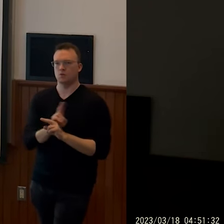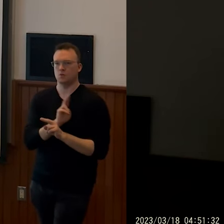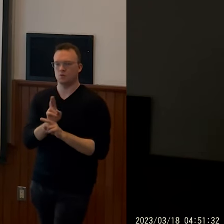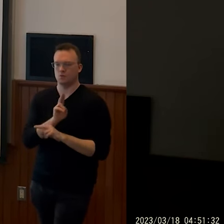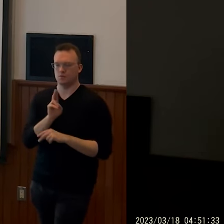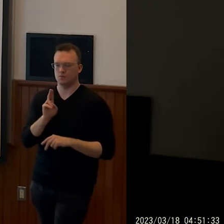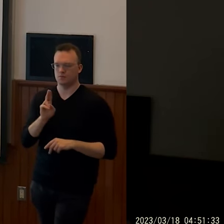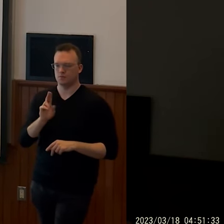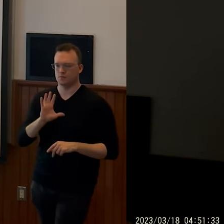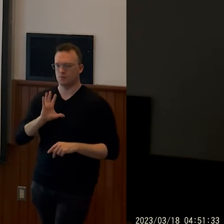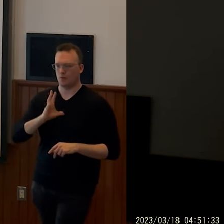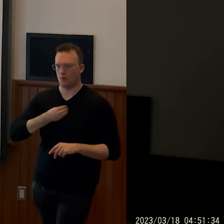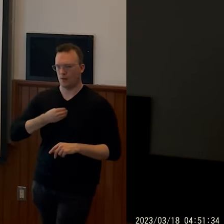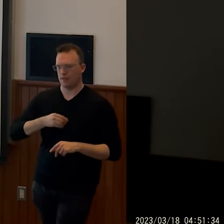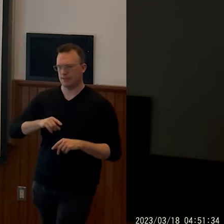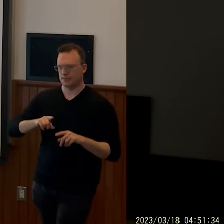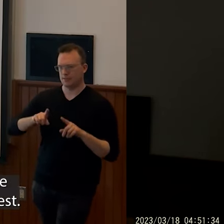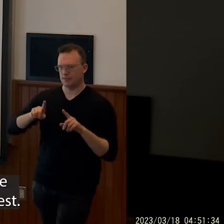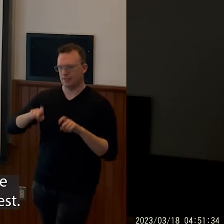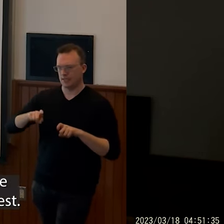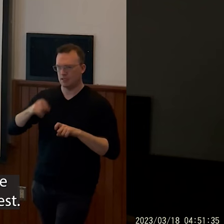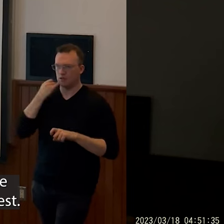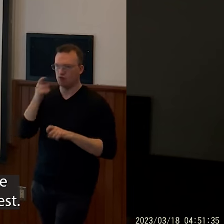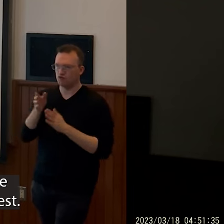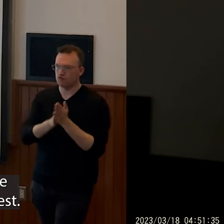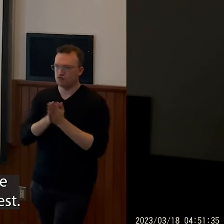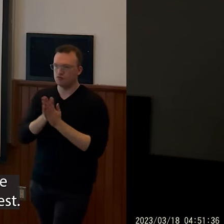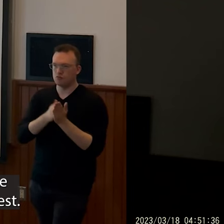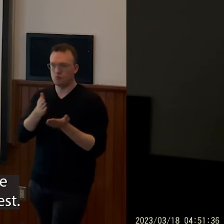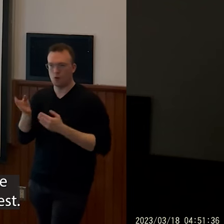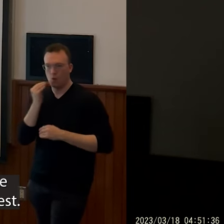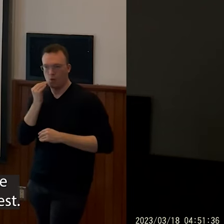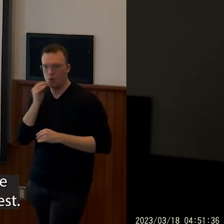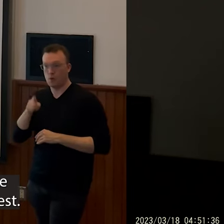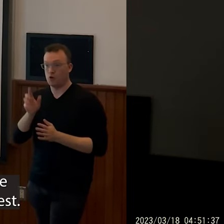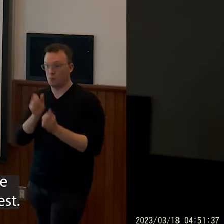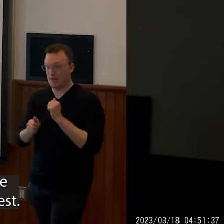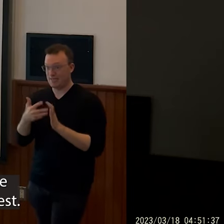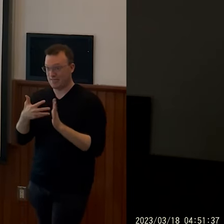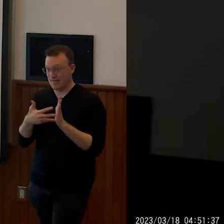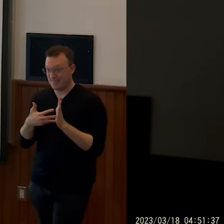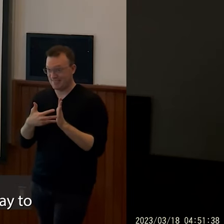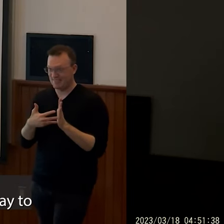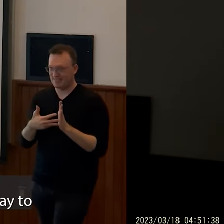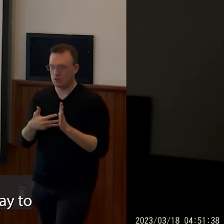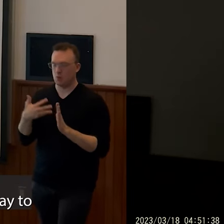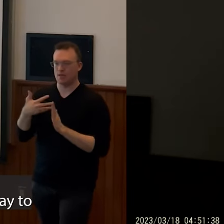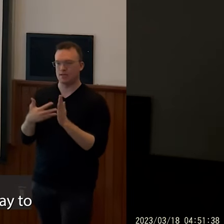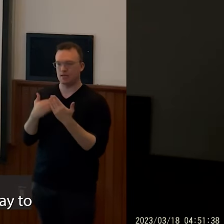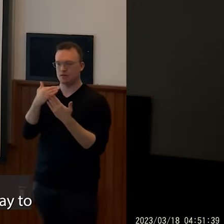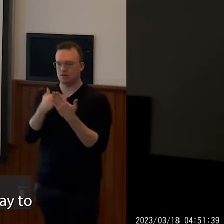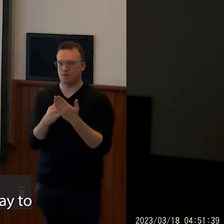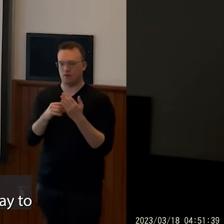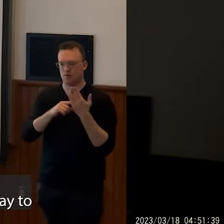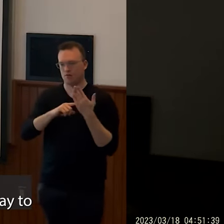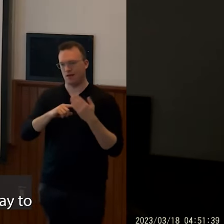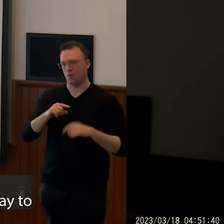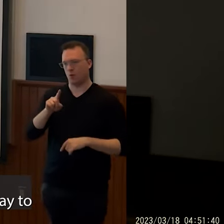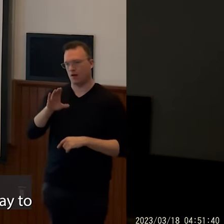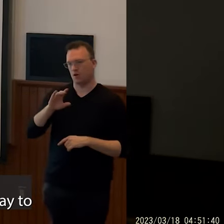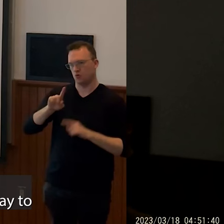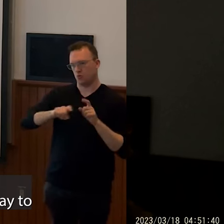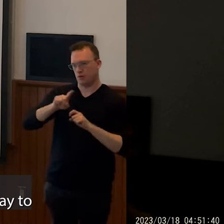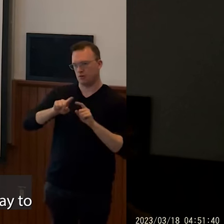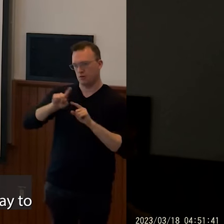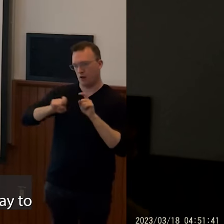trans test for, you know, if you want to take home and you have to pass this test. So I used that test, it's very long, it's like 100